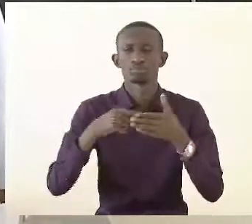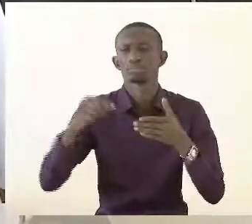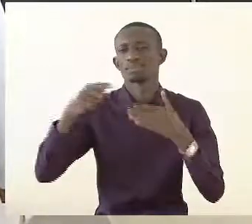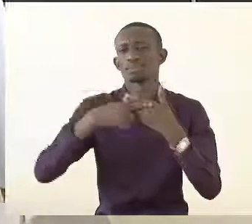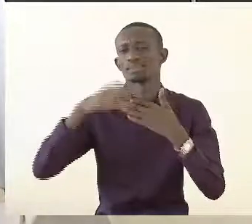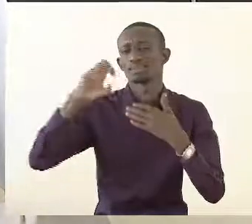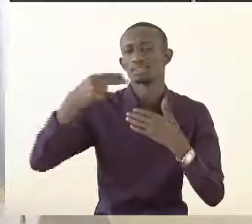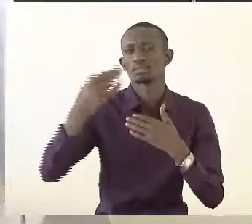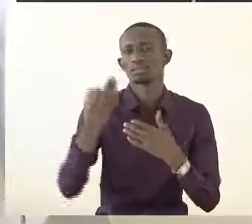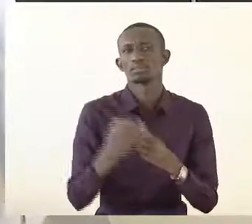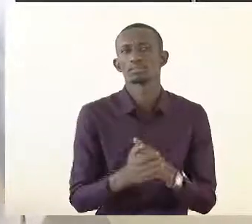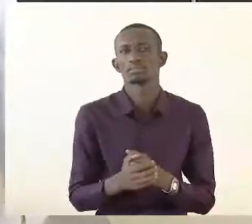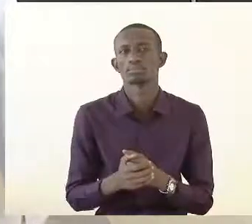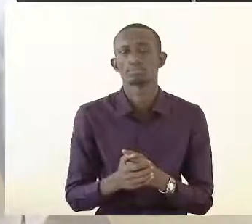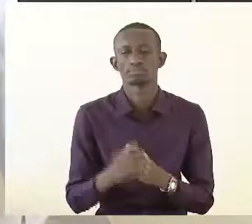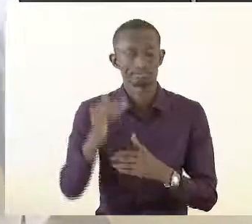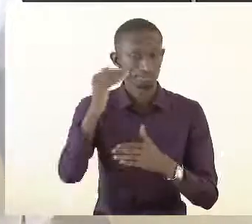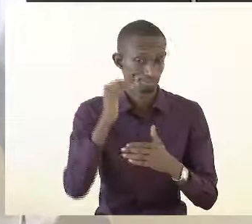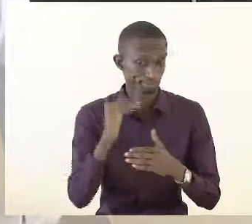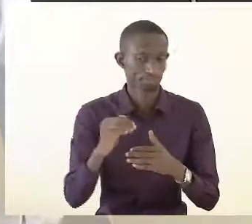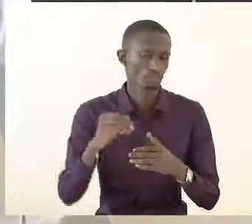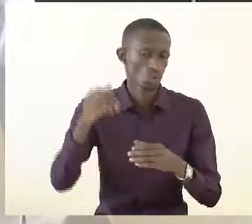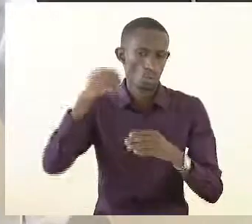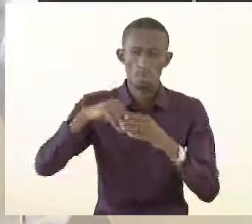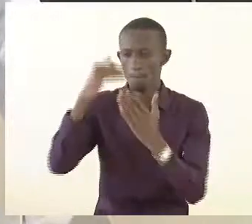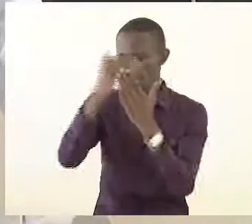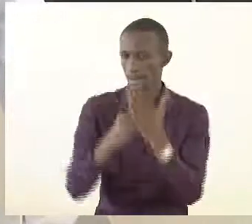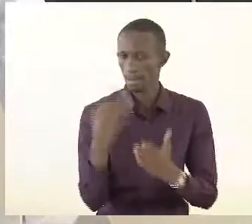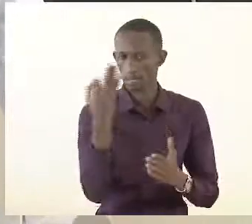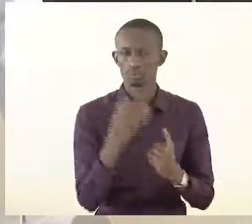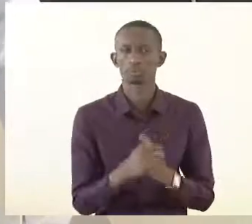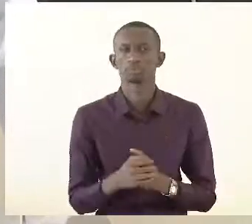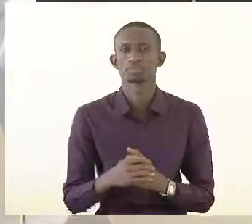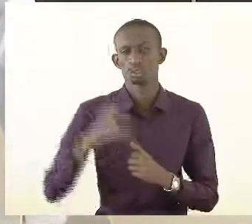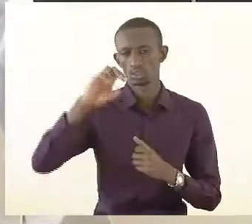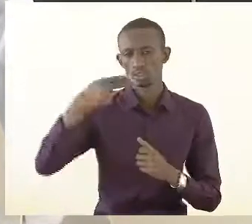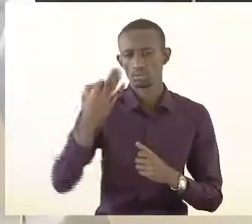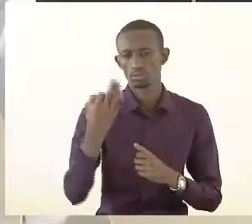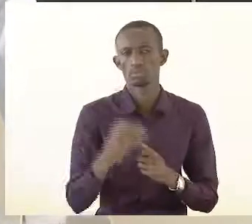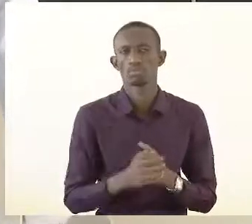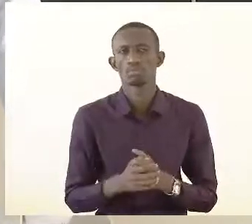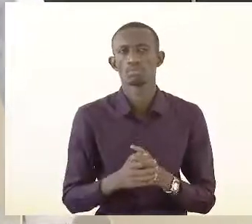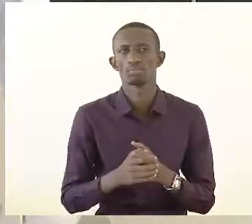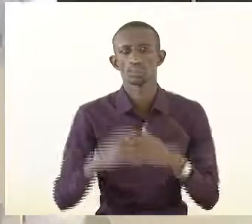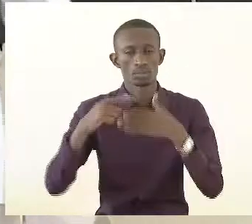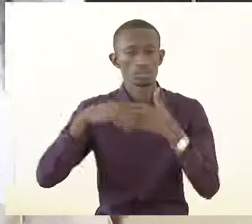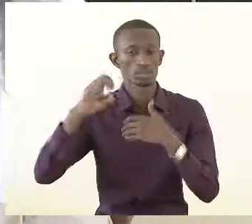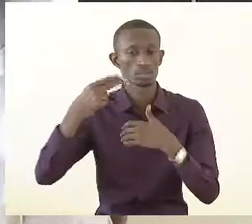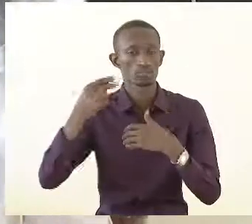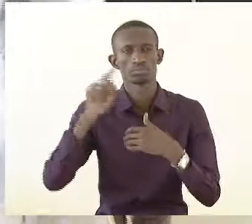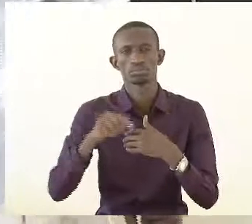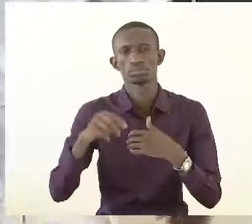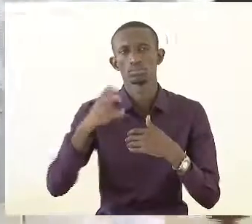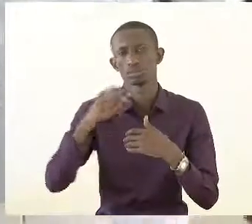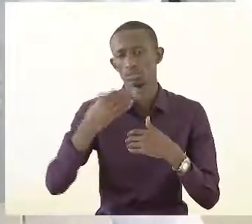the third, sorry, CH, CH2, OH with a branch,